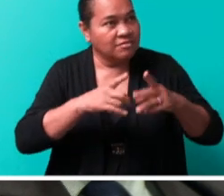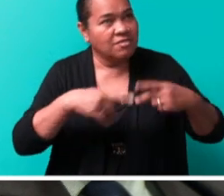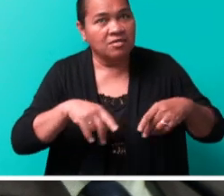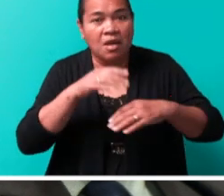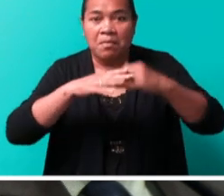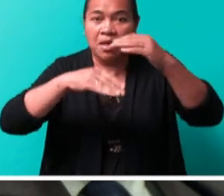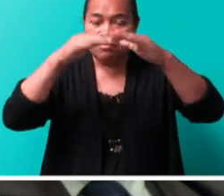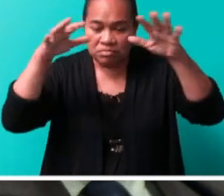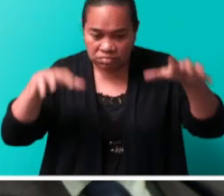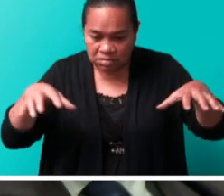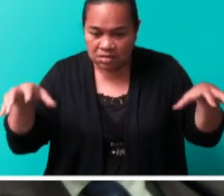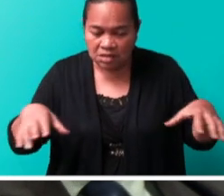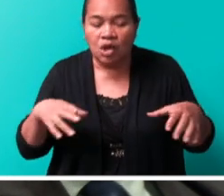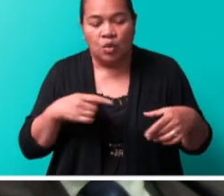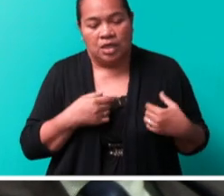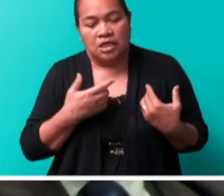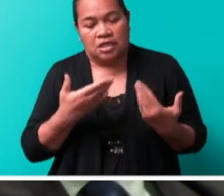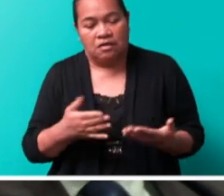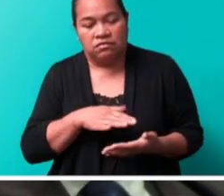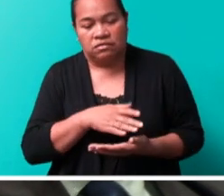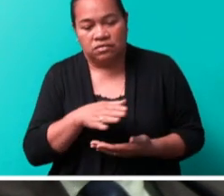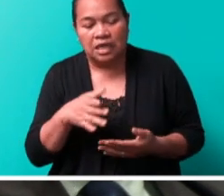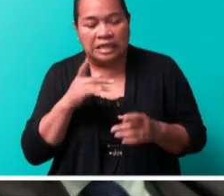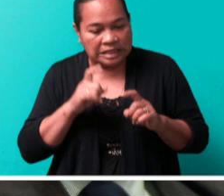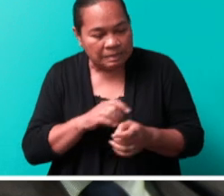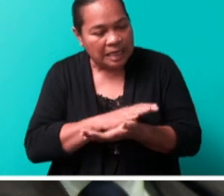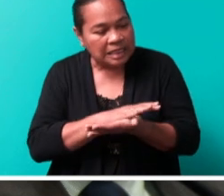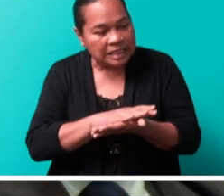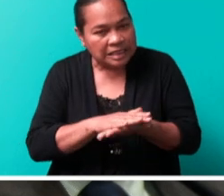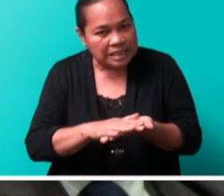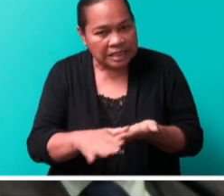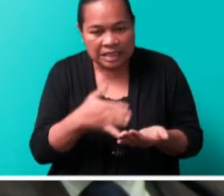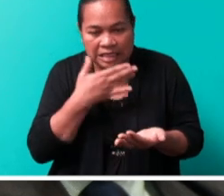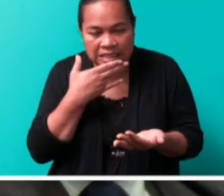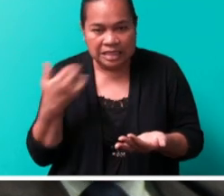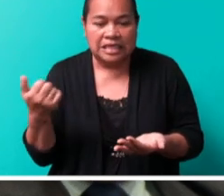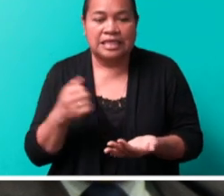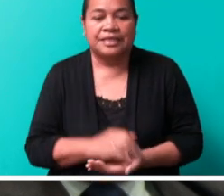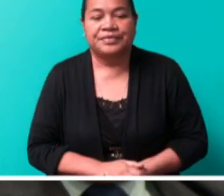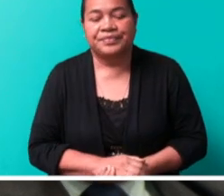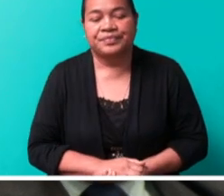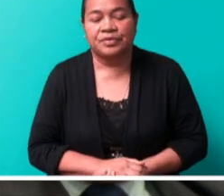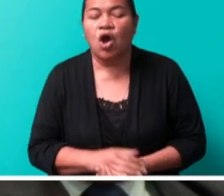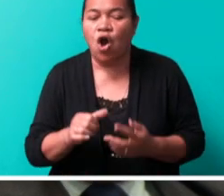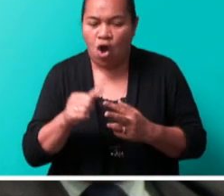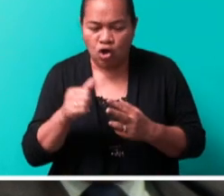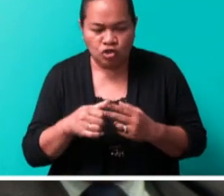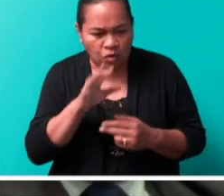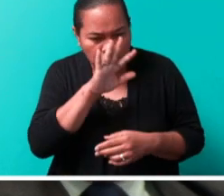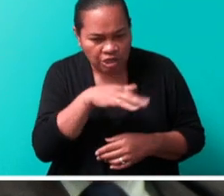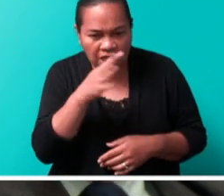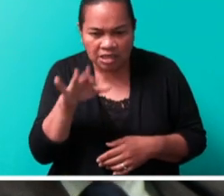are provided and maintained. We have also conducted critical audits such